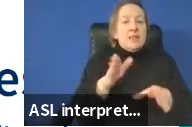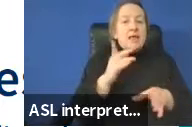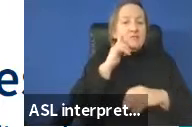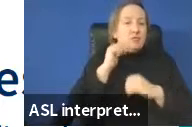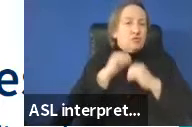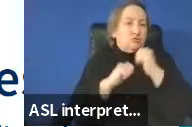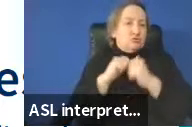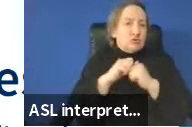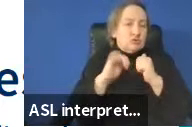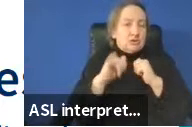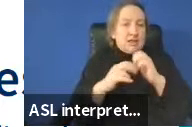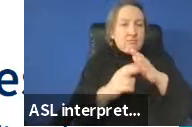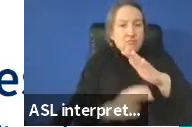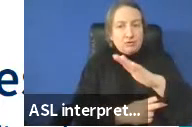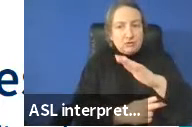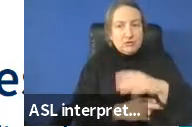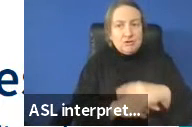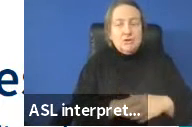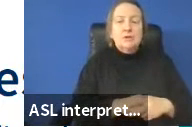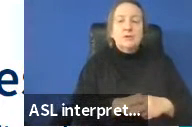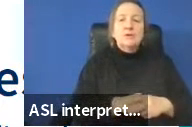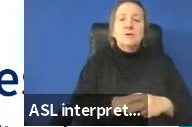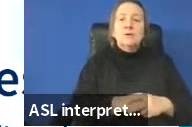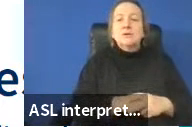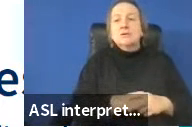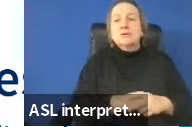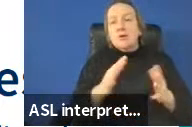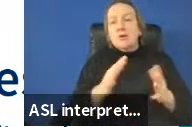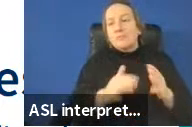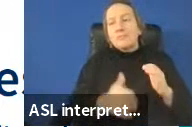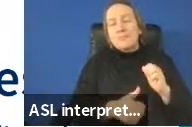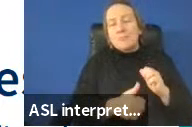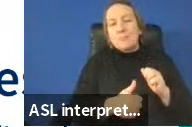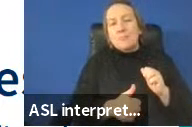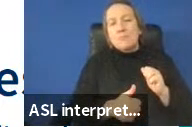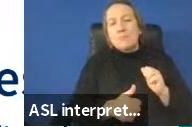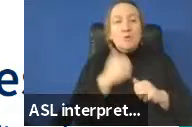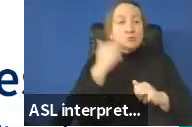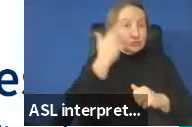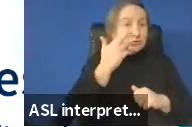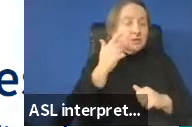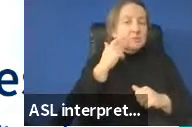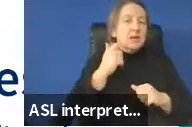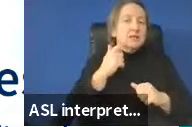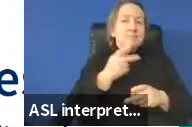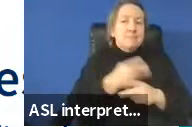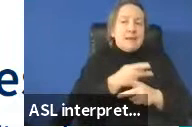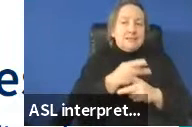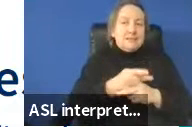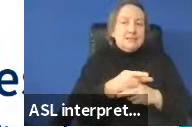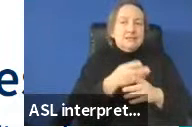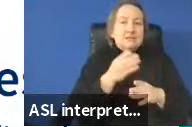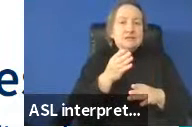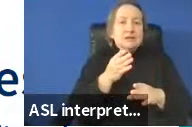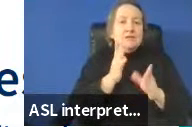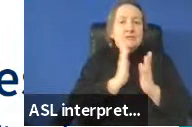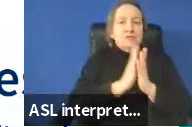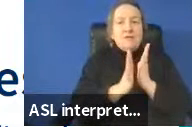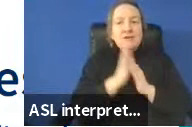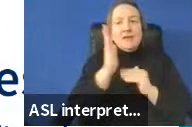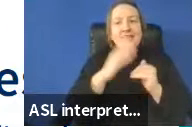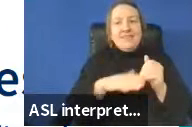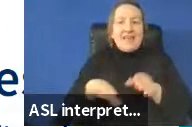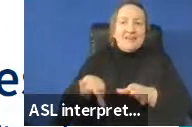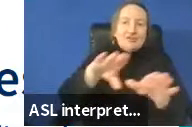bridge. So mostly it was maintenance of traffic rather than it's curved and looks